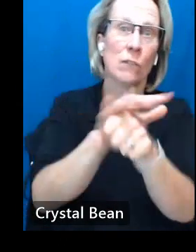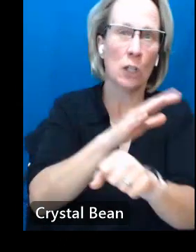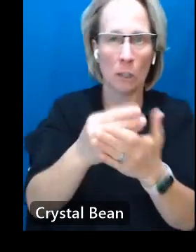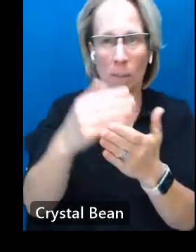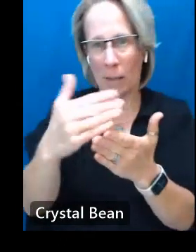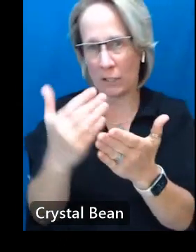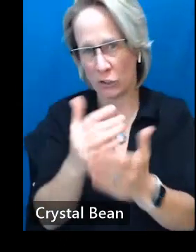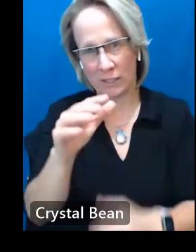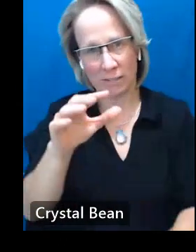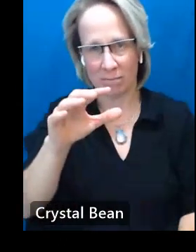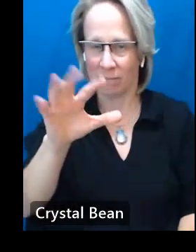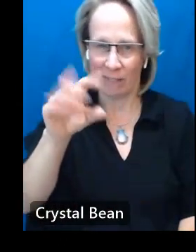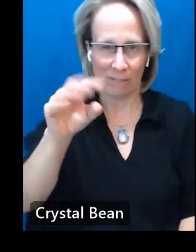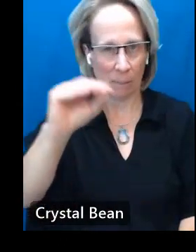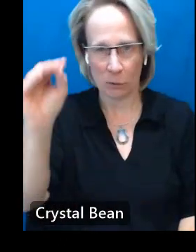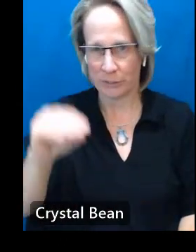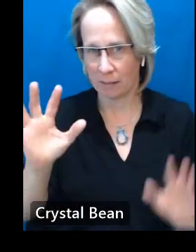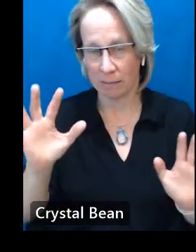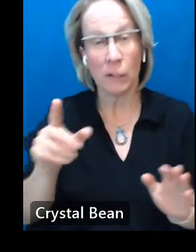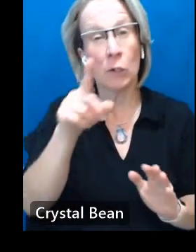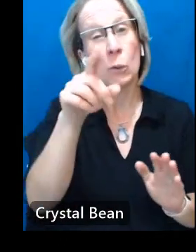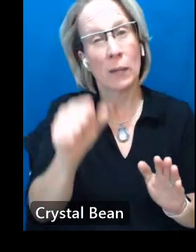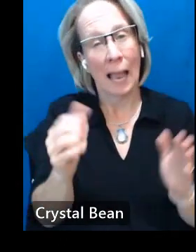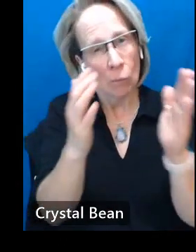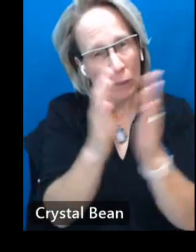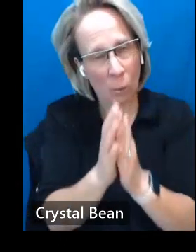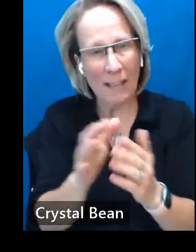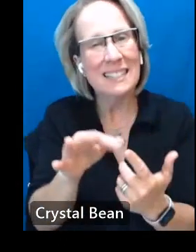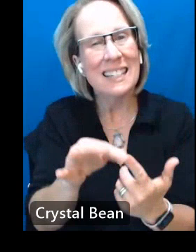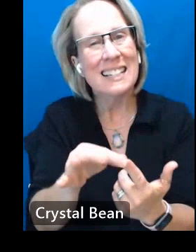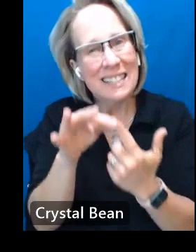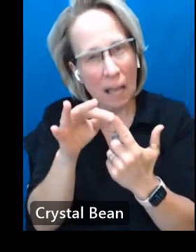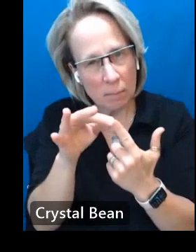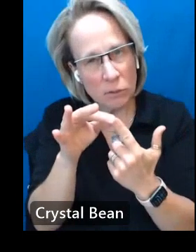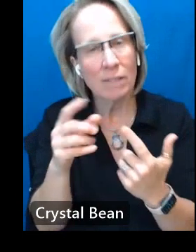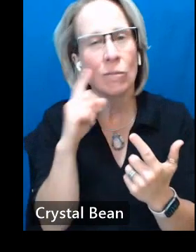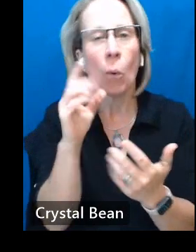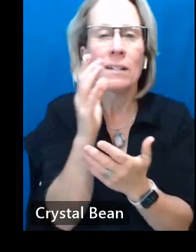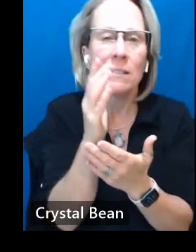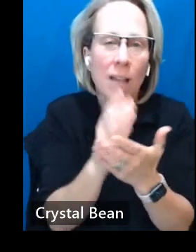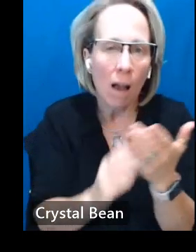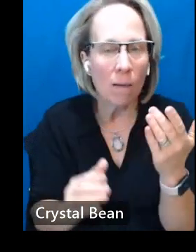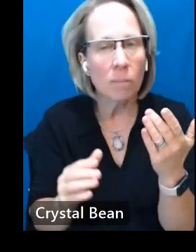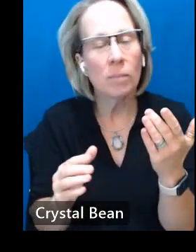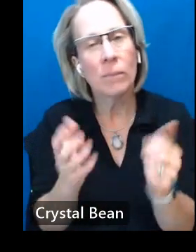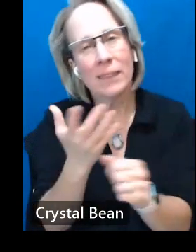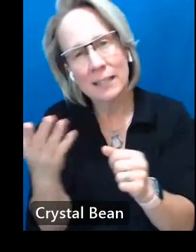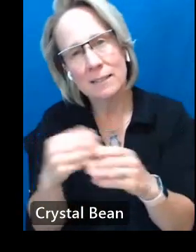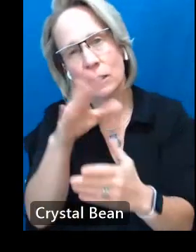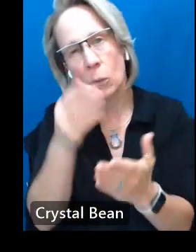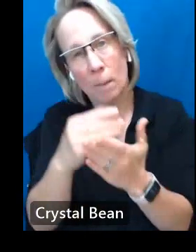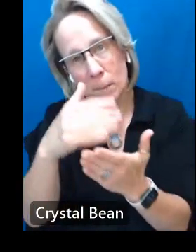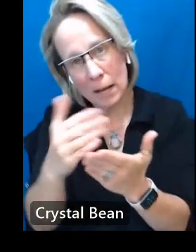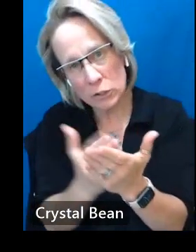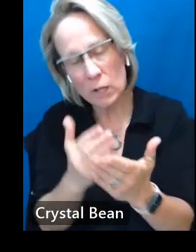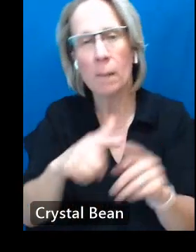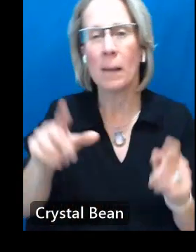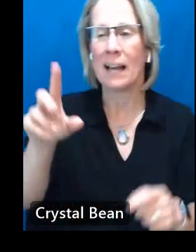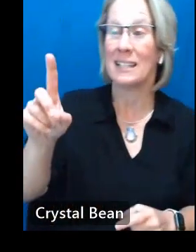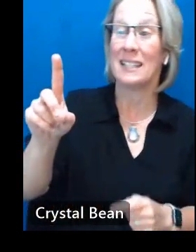can request exemptions from this for certain portions of your budget, and those have to be approved by the DFA